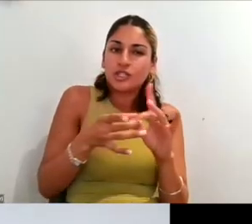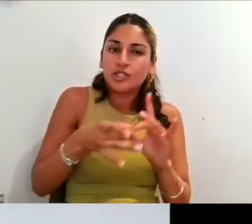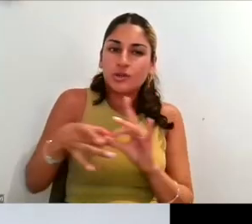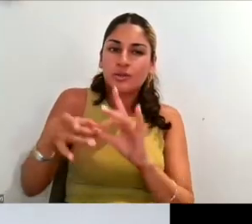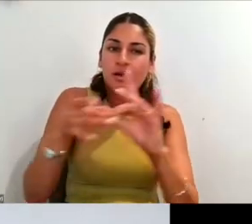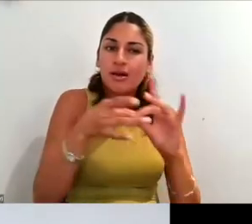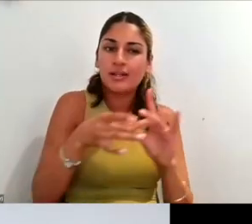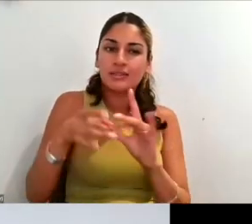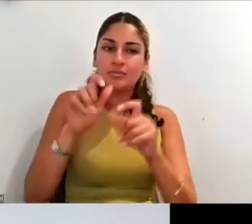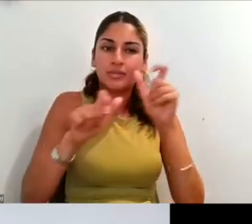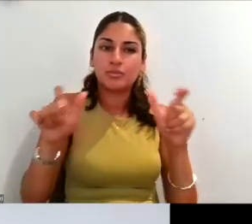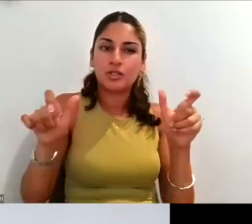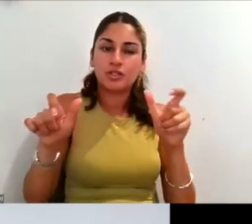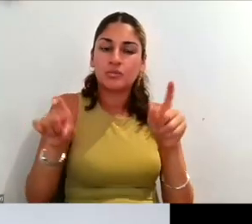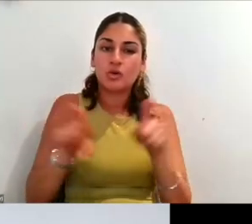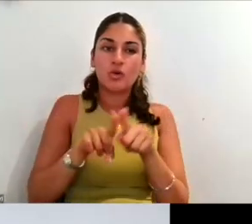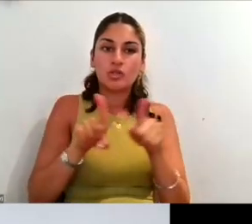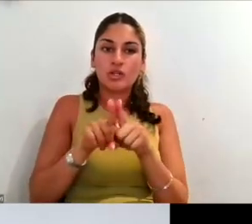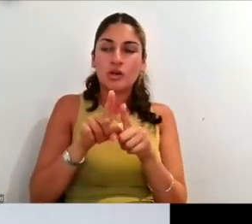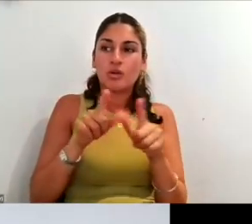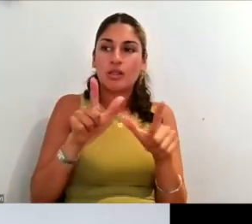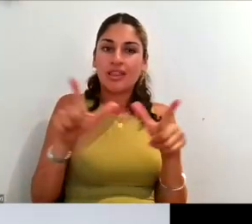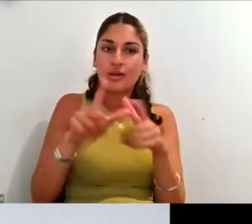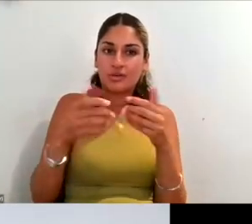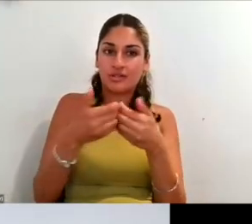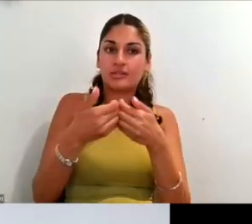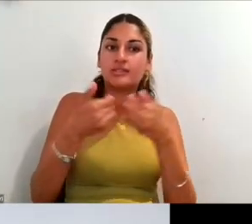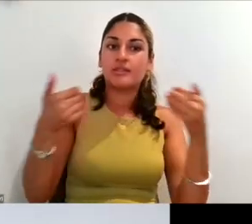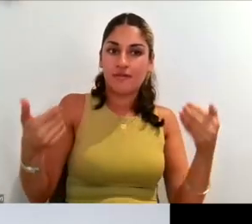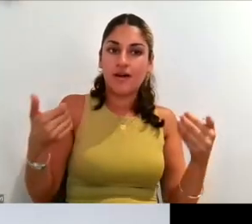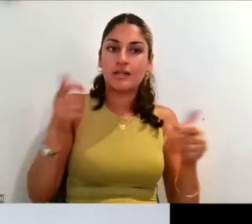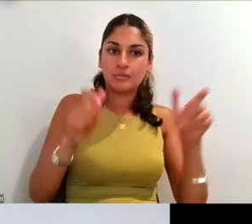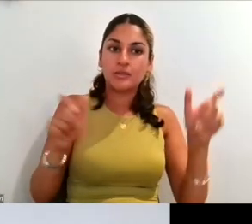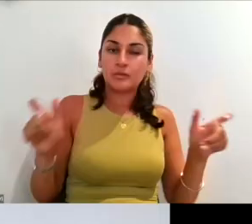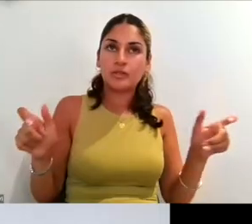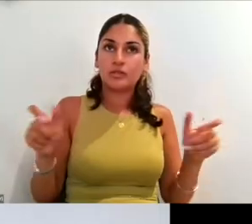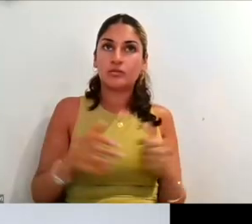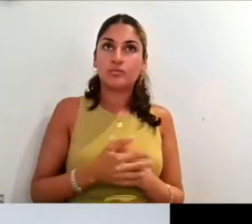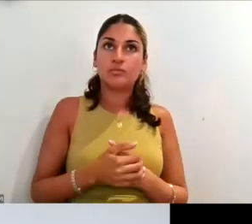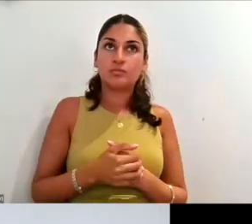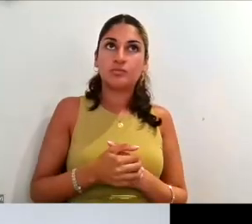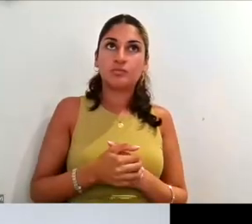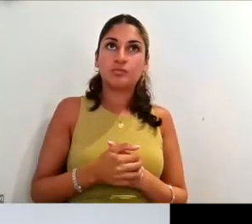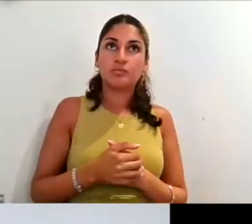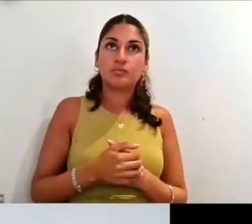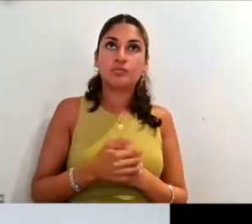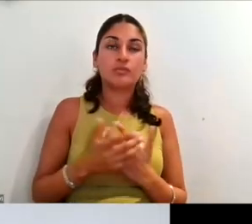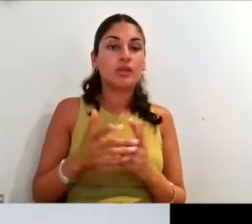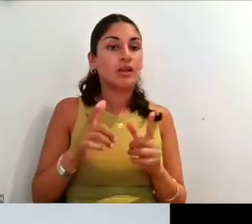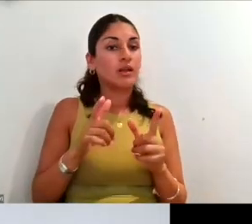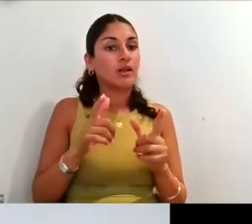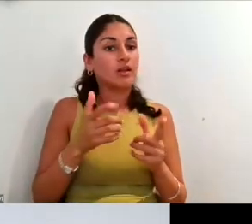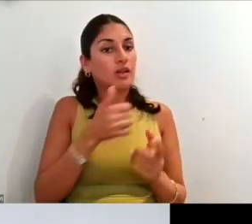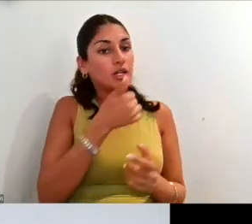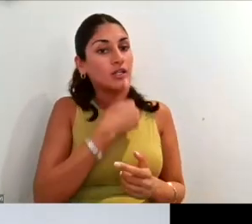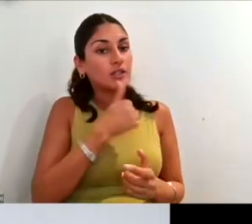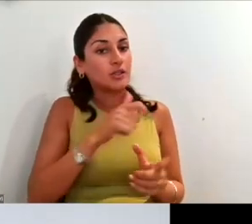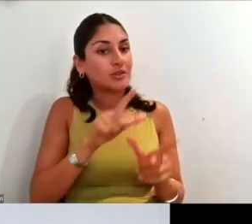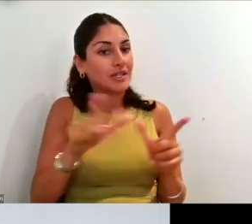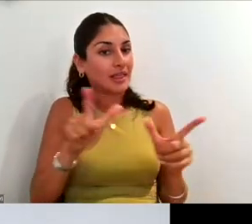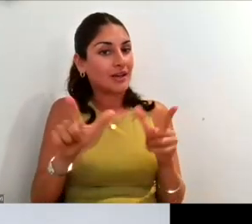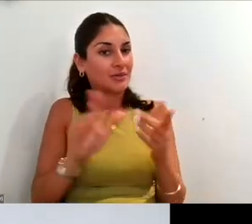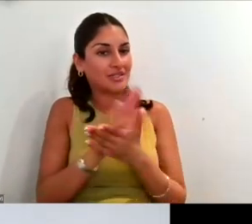divides, and but it also how it is to bring language in is to